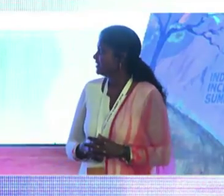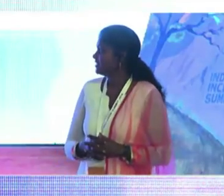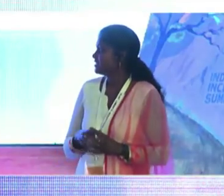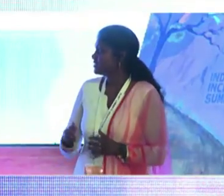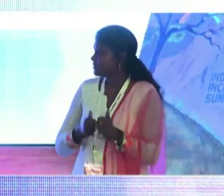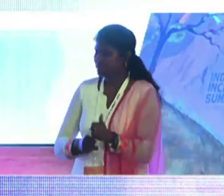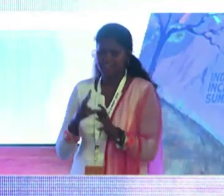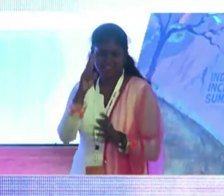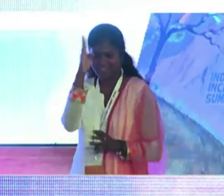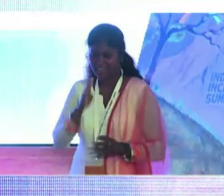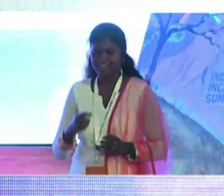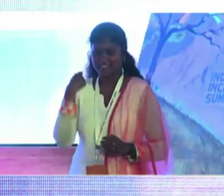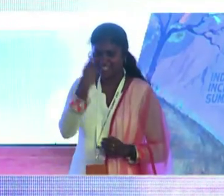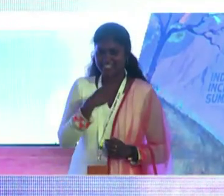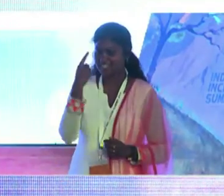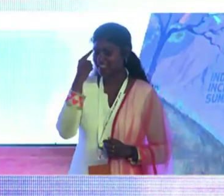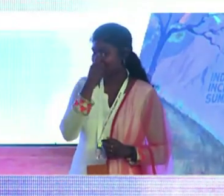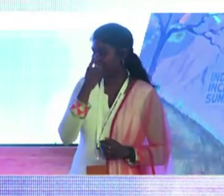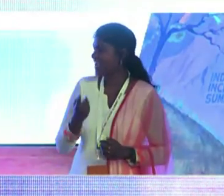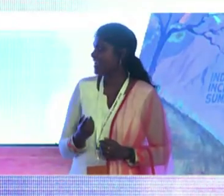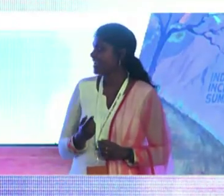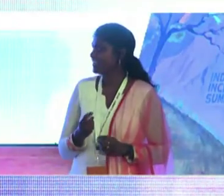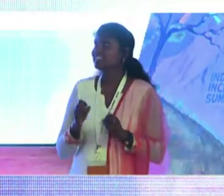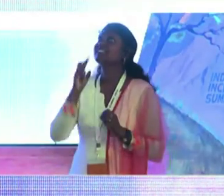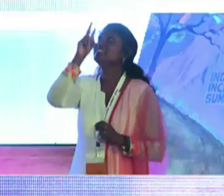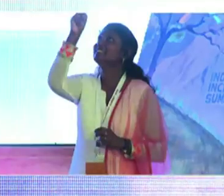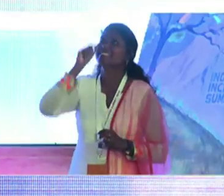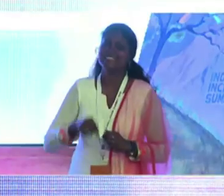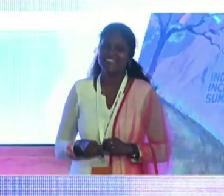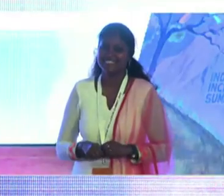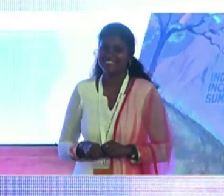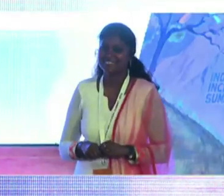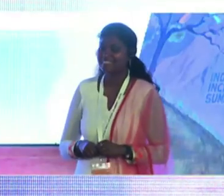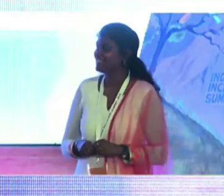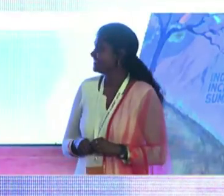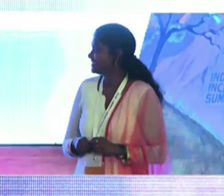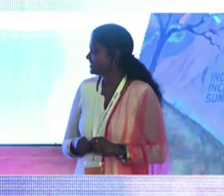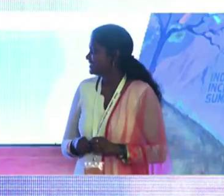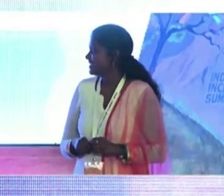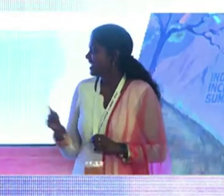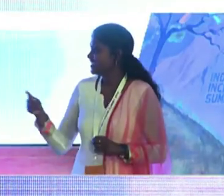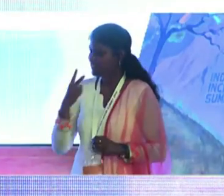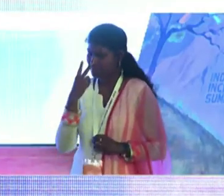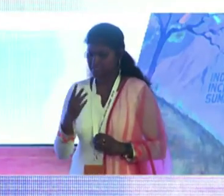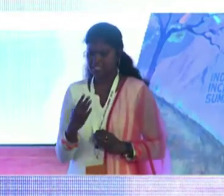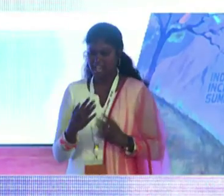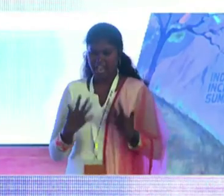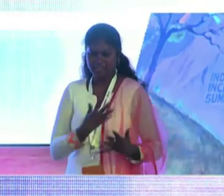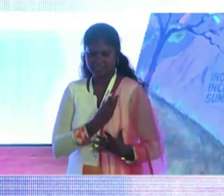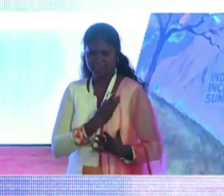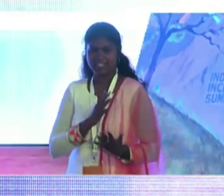be shy. My eyes will not leave the sky. I face my fear without a